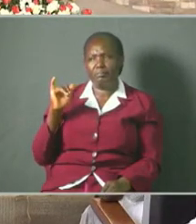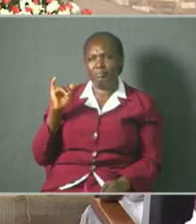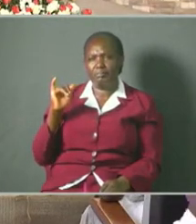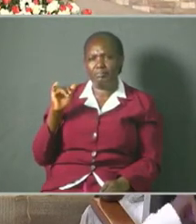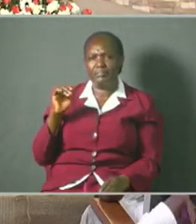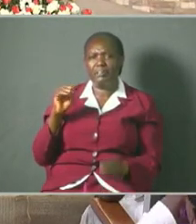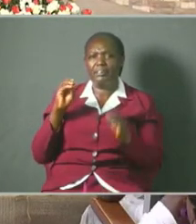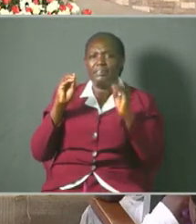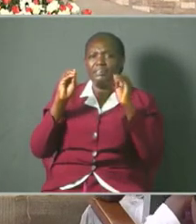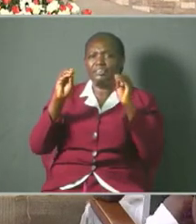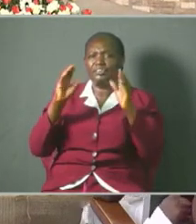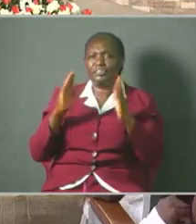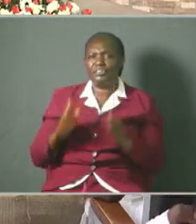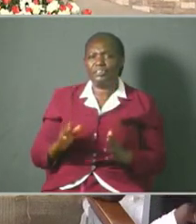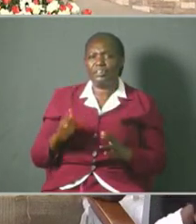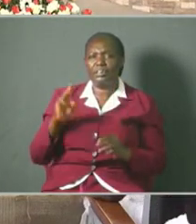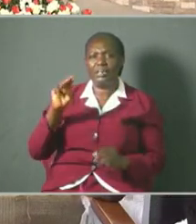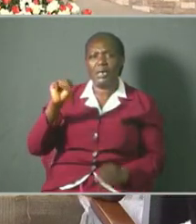Teacher Merab.